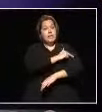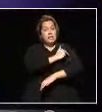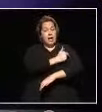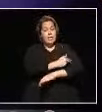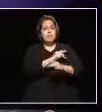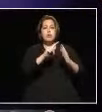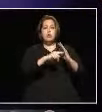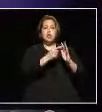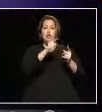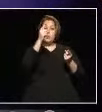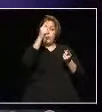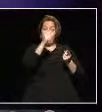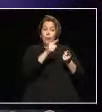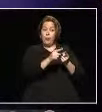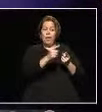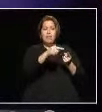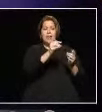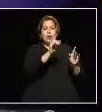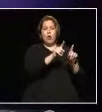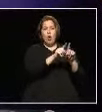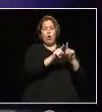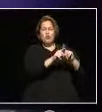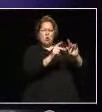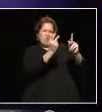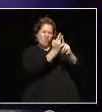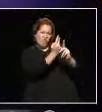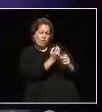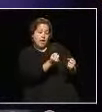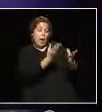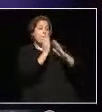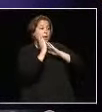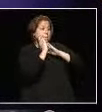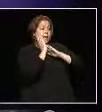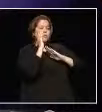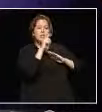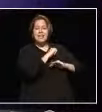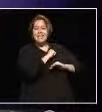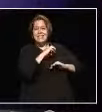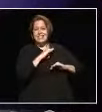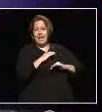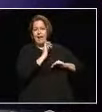hospitalizations go down, they are also calibrating how many beds they might need to staff